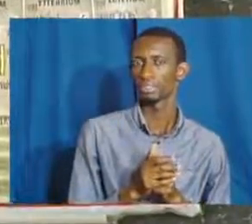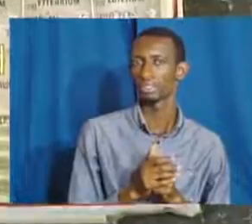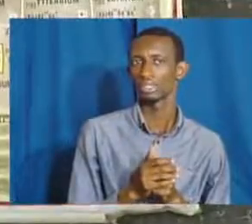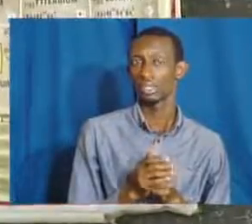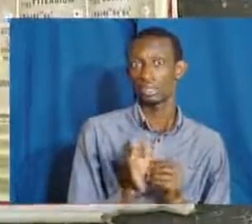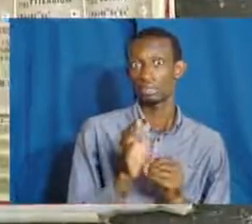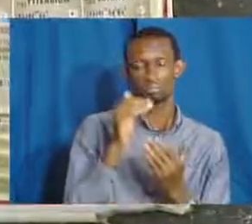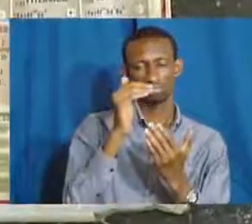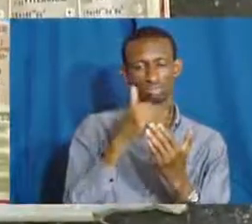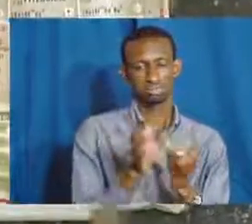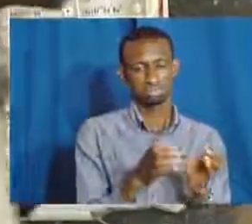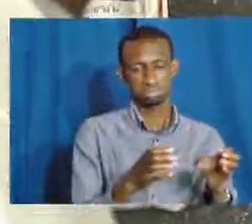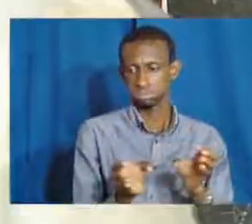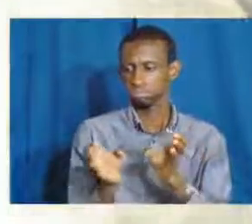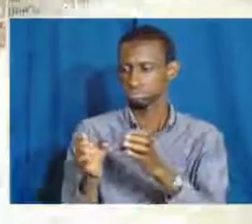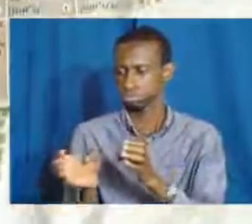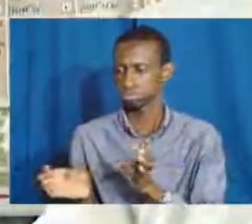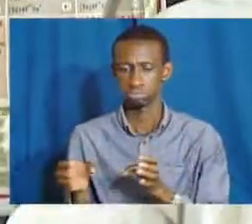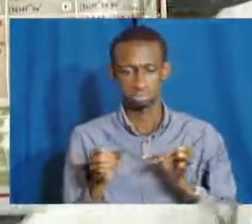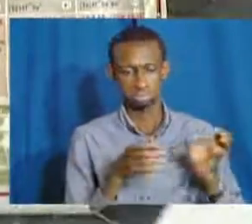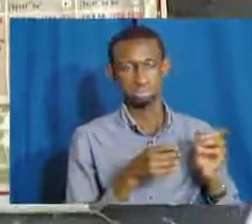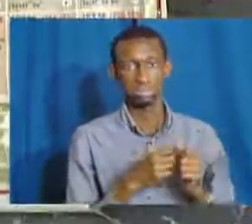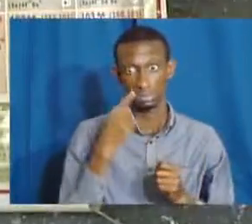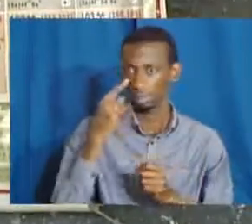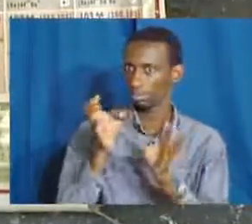blocks. So we'll see some blocks here.